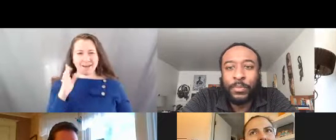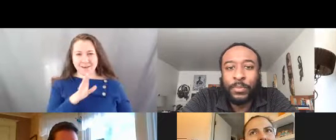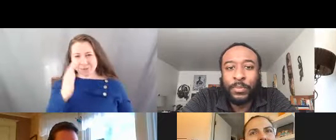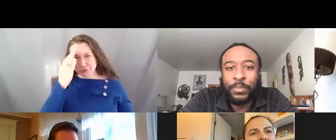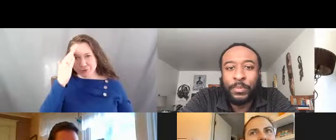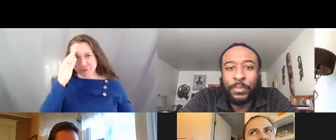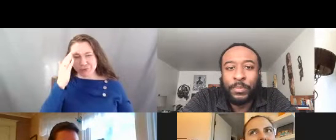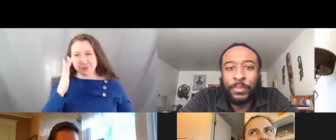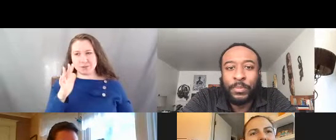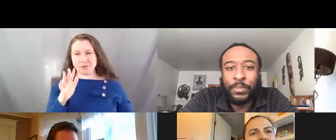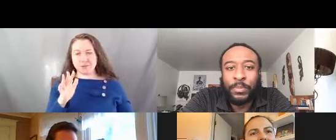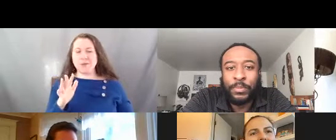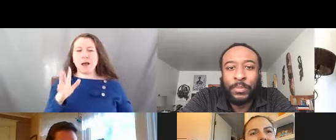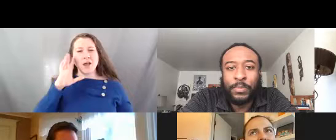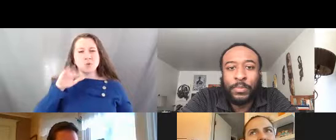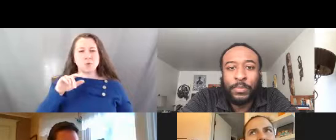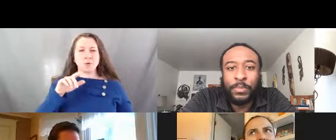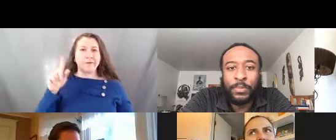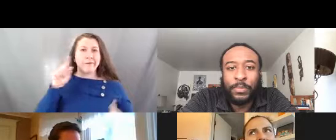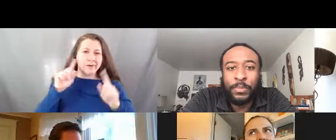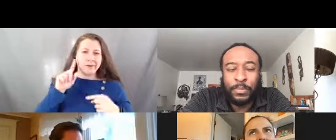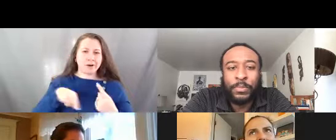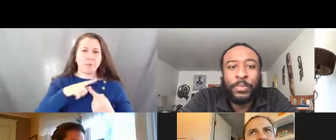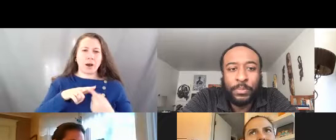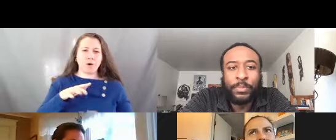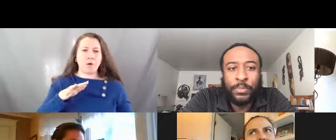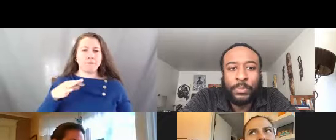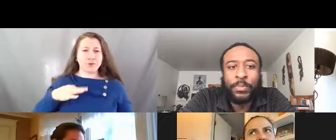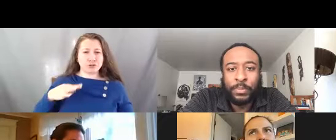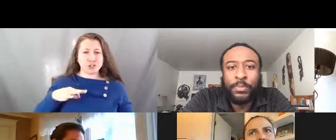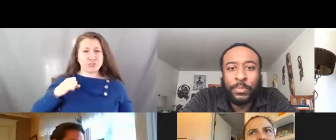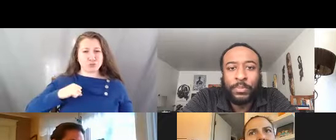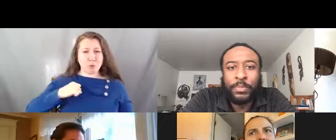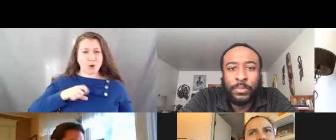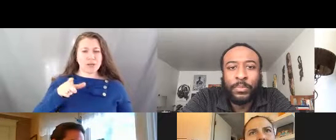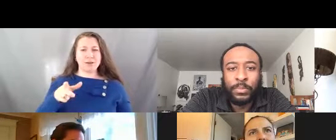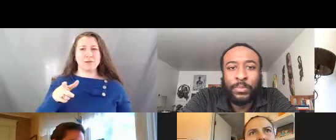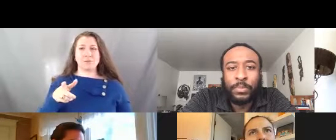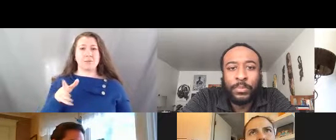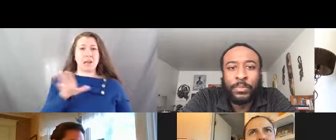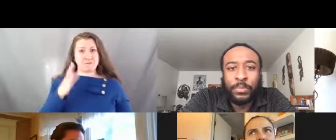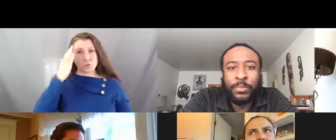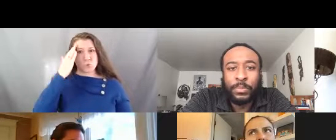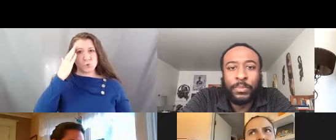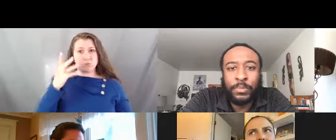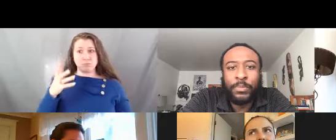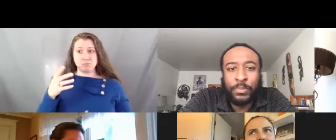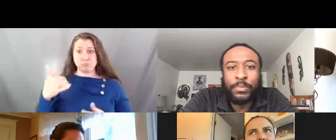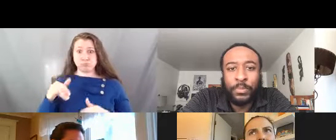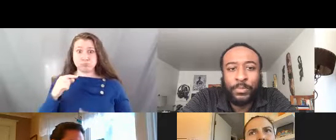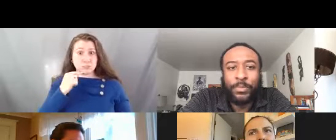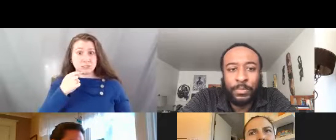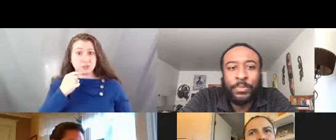about fraternities, I guess, but not too much. But that's something that was like a culture over here, and I never knew it was pretty